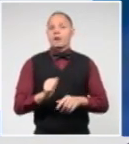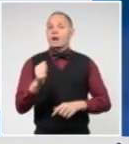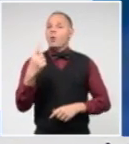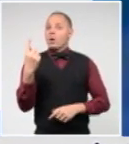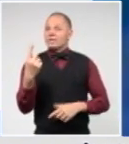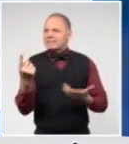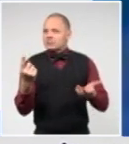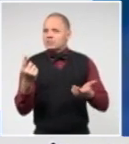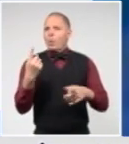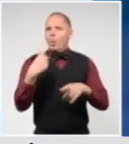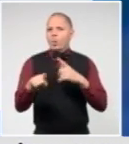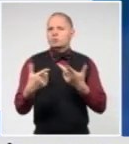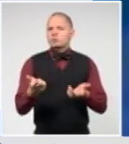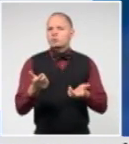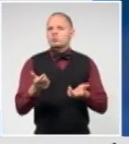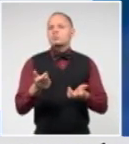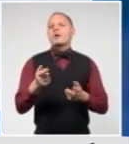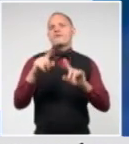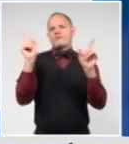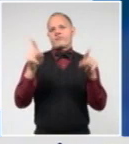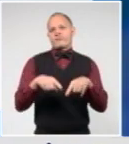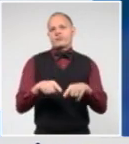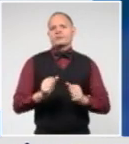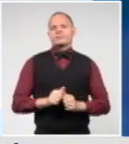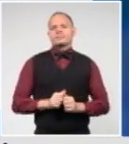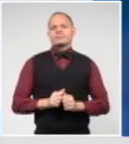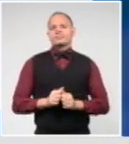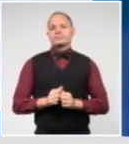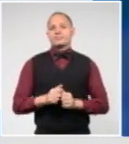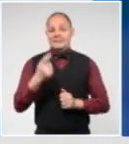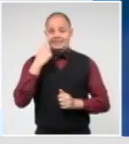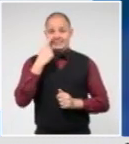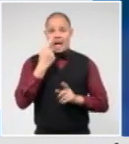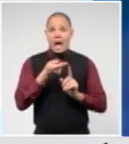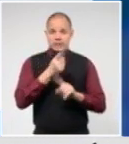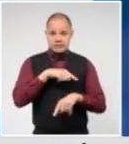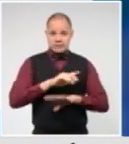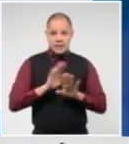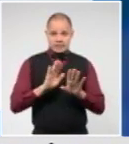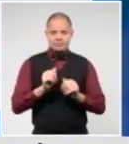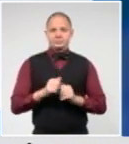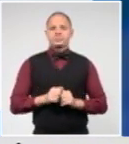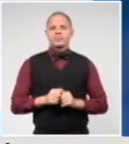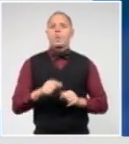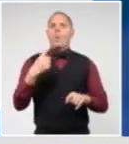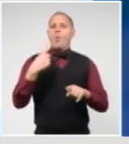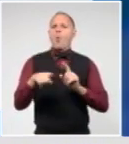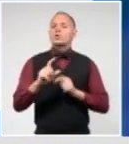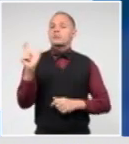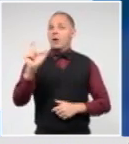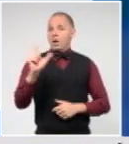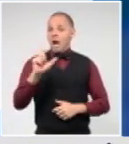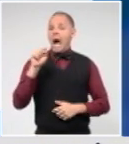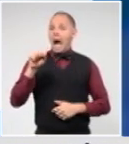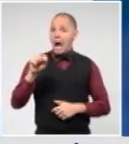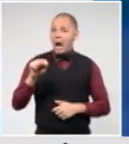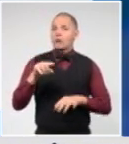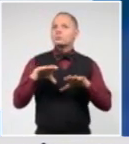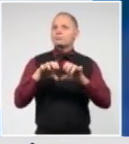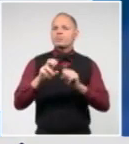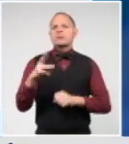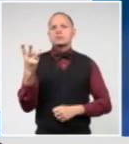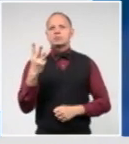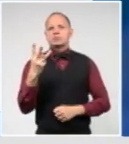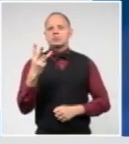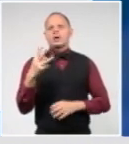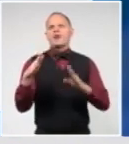Majagua 3, and Venezuela with 1 case. The 3 cases from Camagüey all